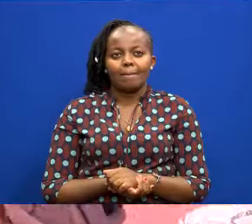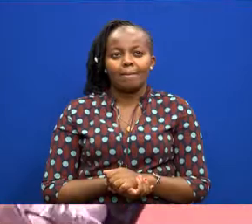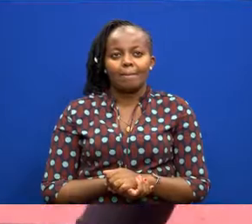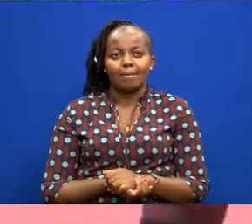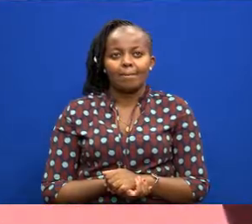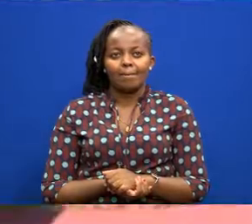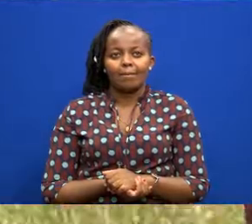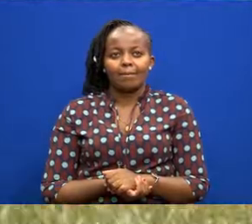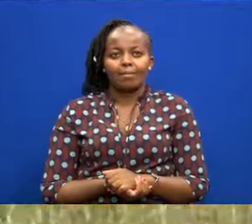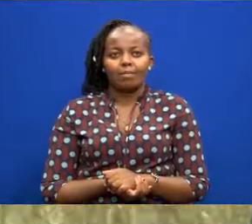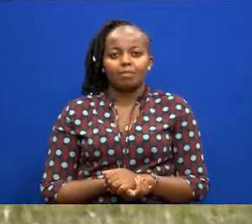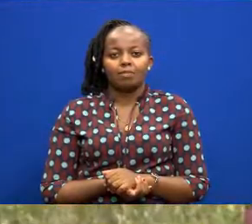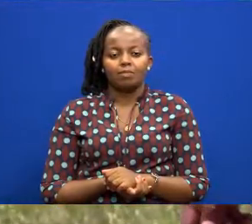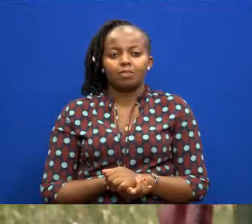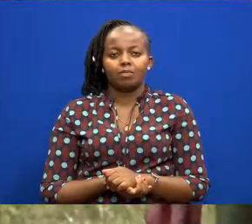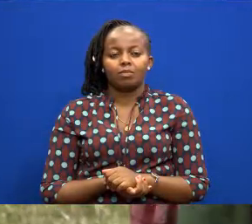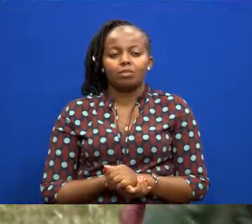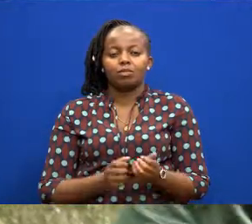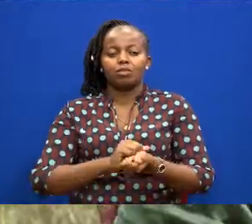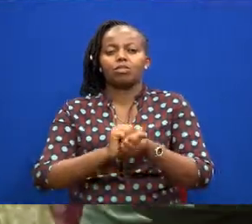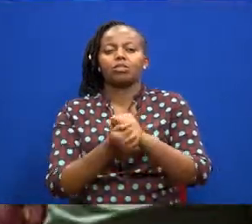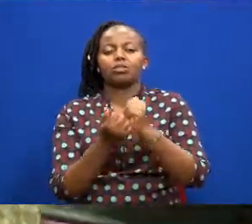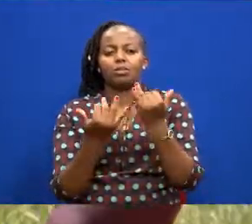Fantastic. On the opposite side.